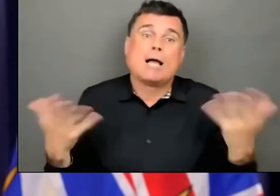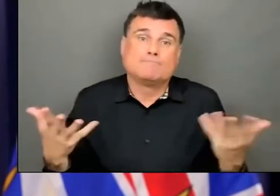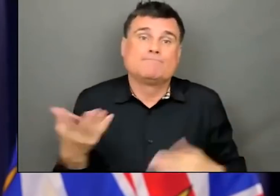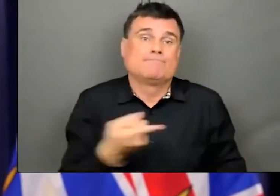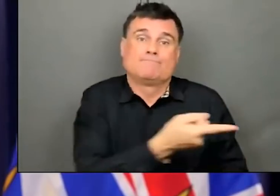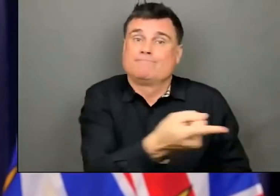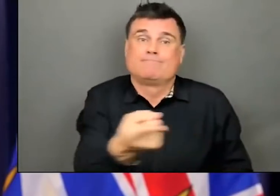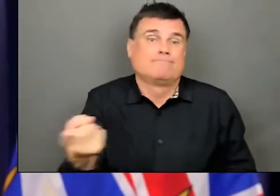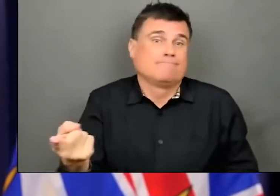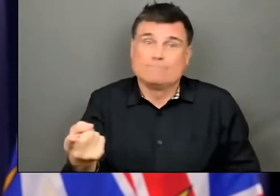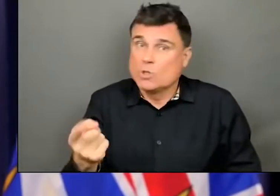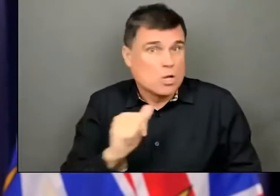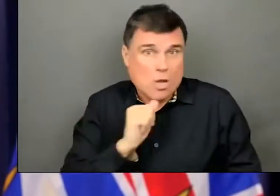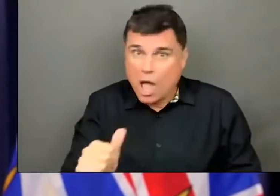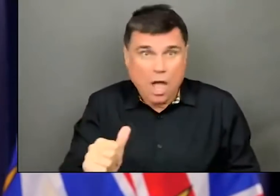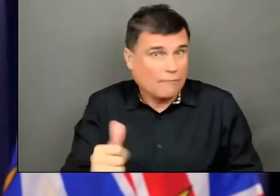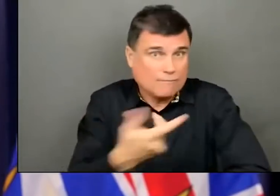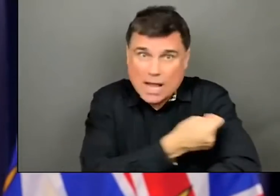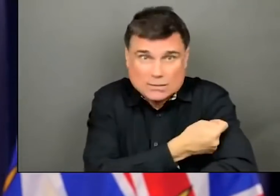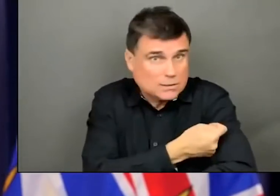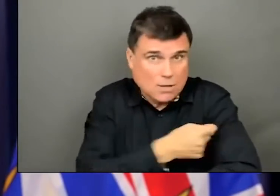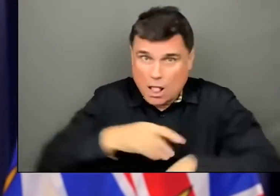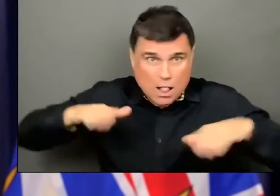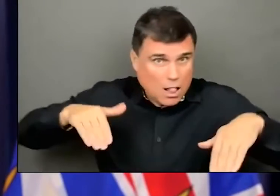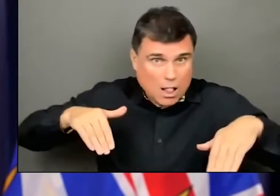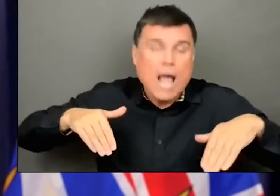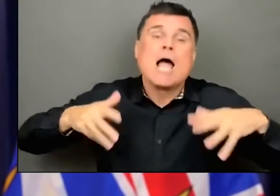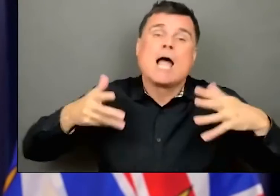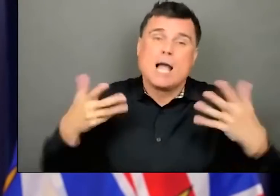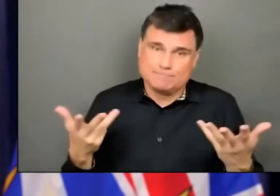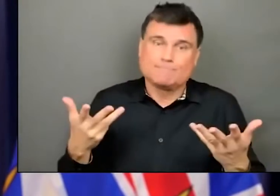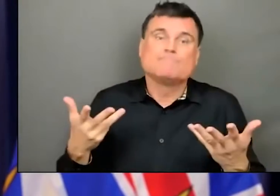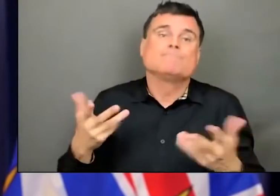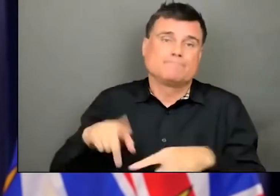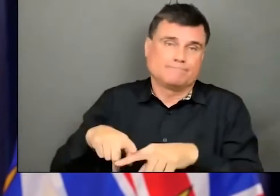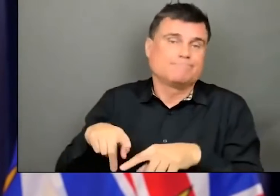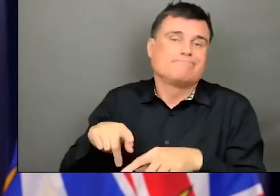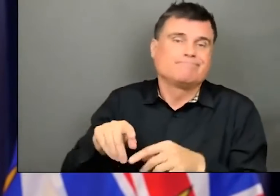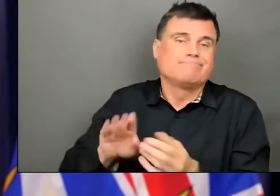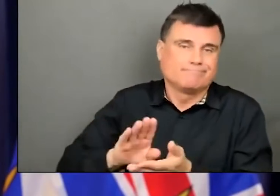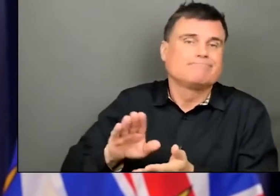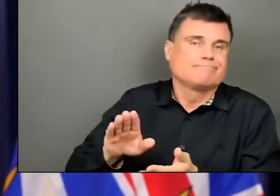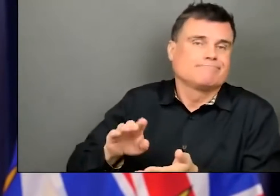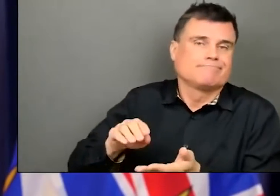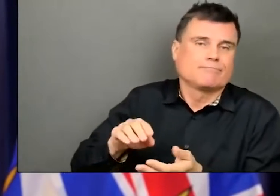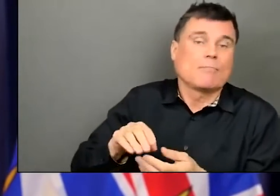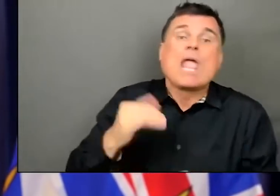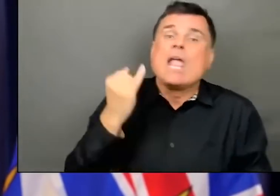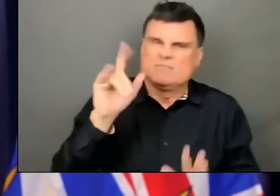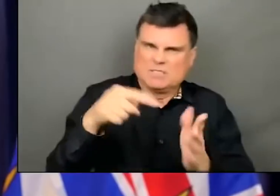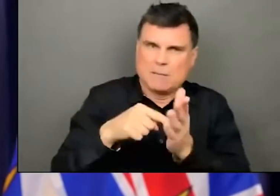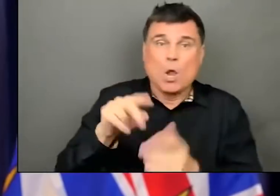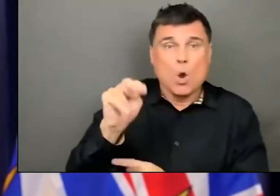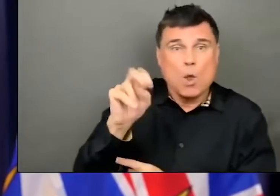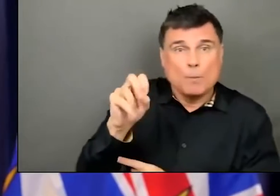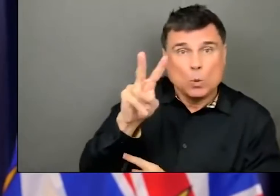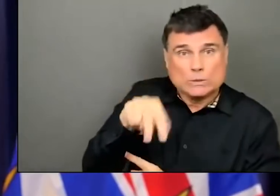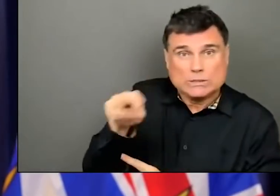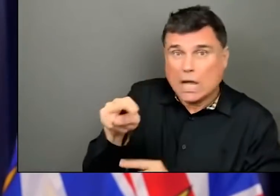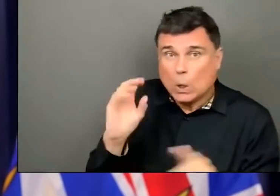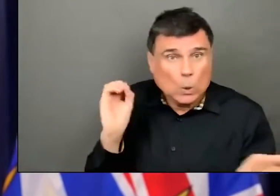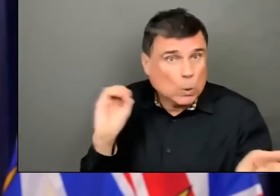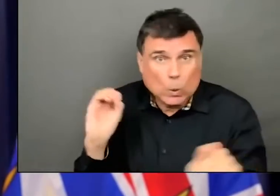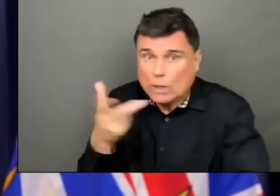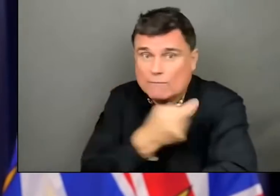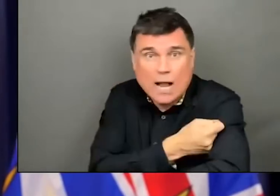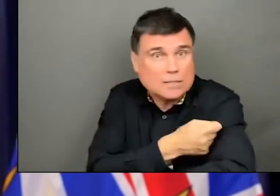have at least one dose of the vaccine by November 22nd, where there is not an approved accommodation based on a medical condition or other protected